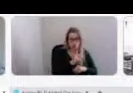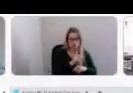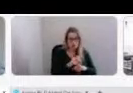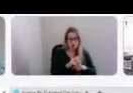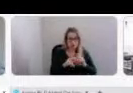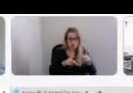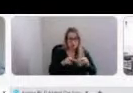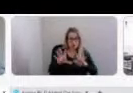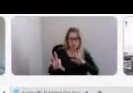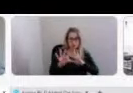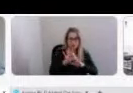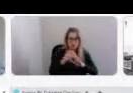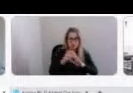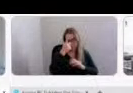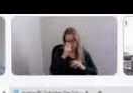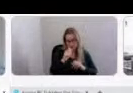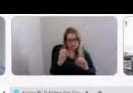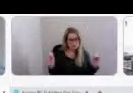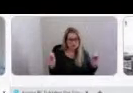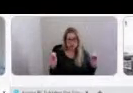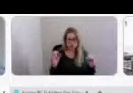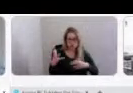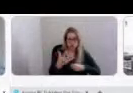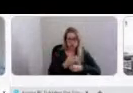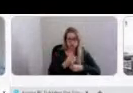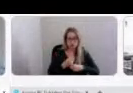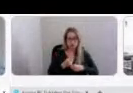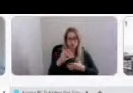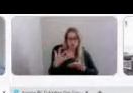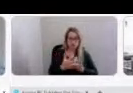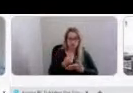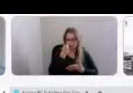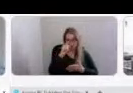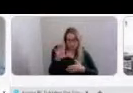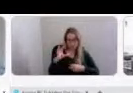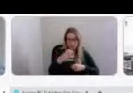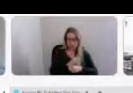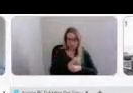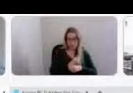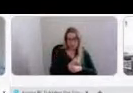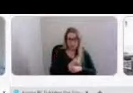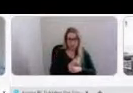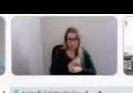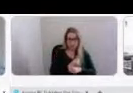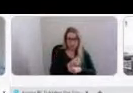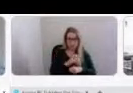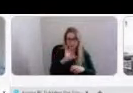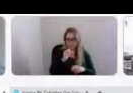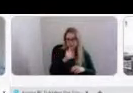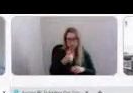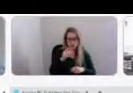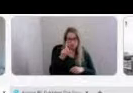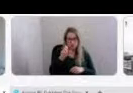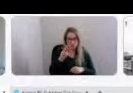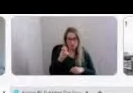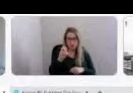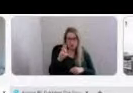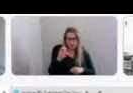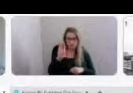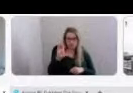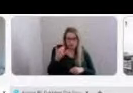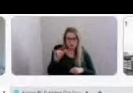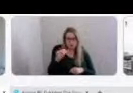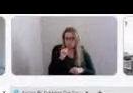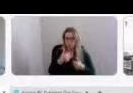run because there is almost zero chance that they'll win their races so there goes democracy please do not split